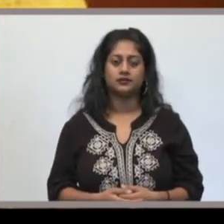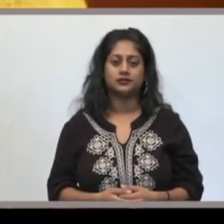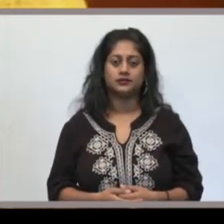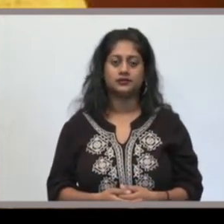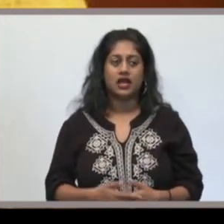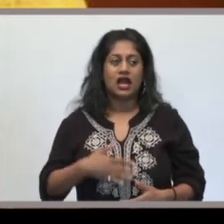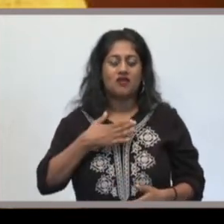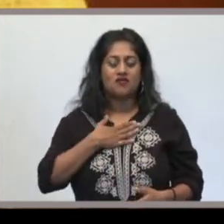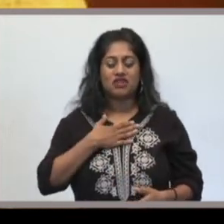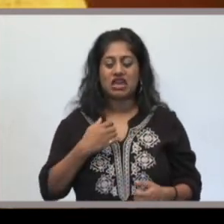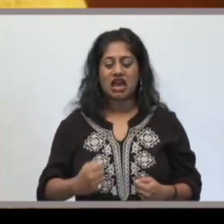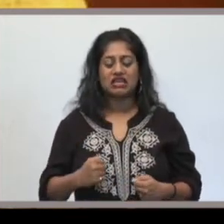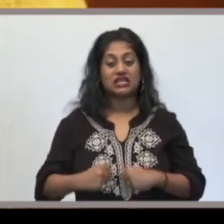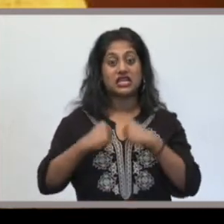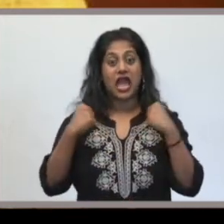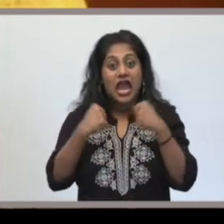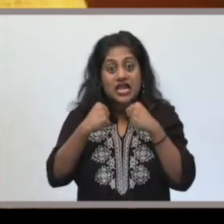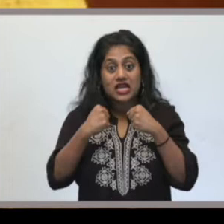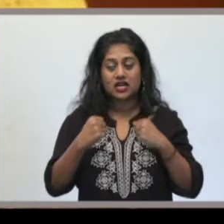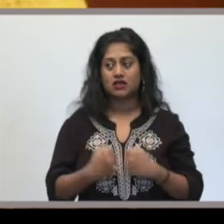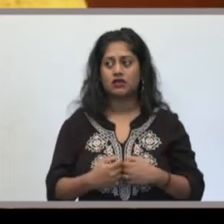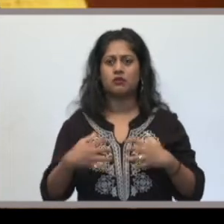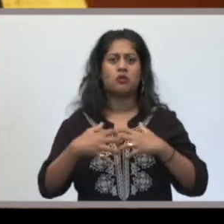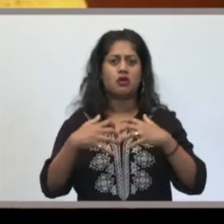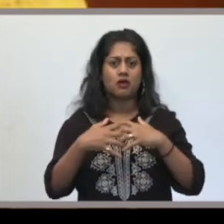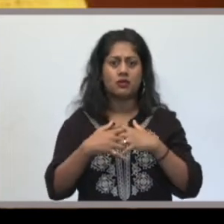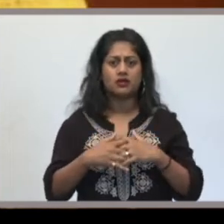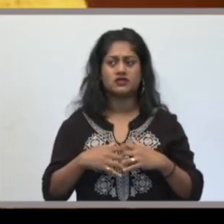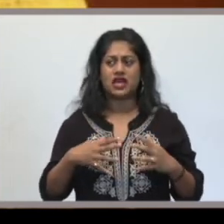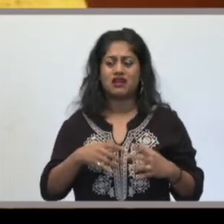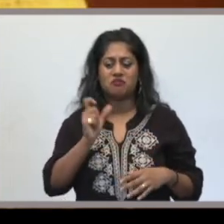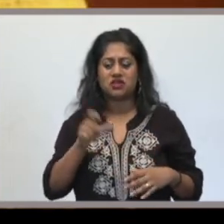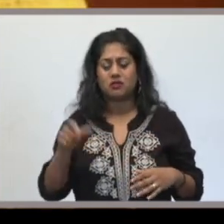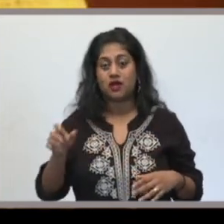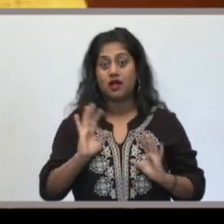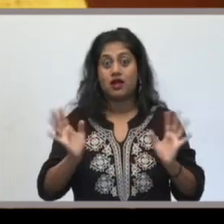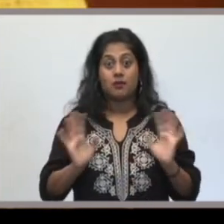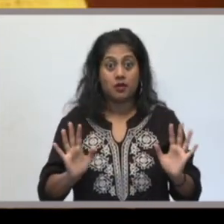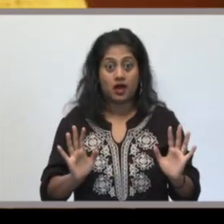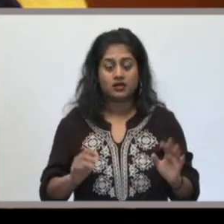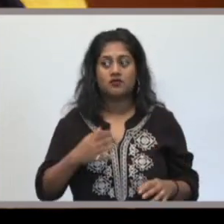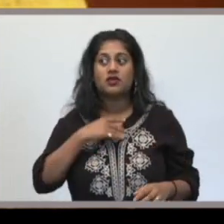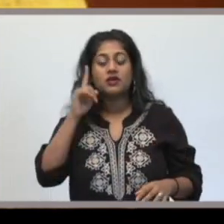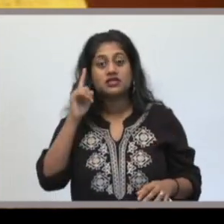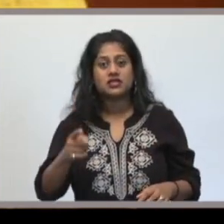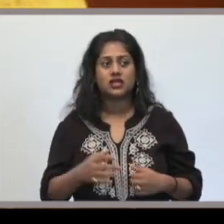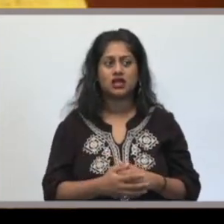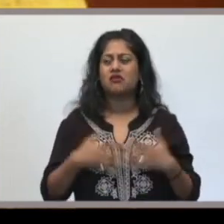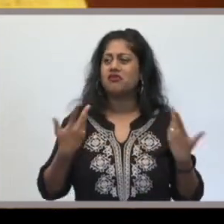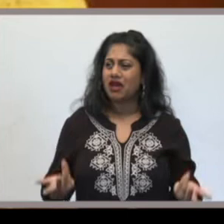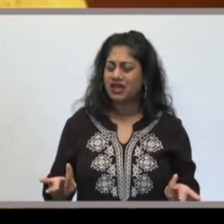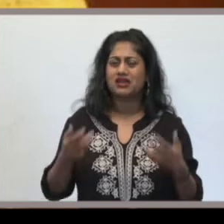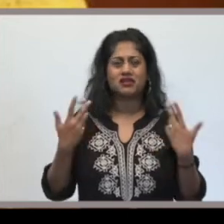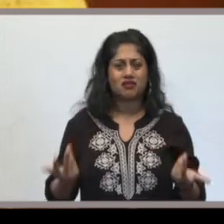keep score. You may need a lot of antacids, right? If you pretend it doesn't exist and you hold it in,